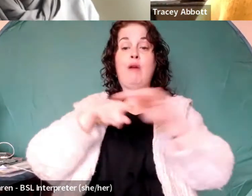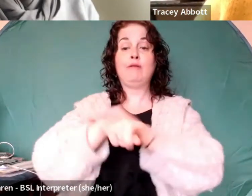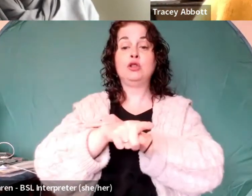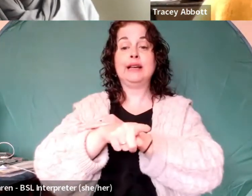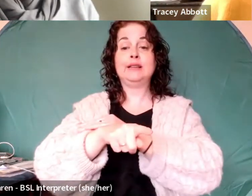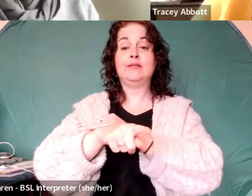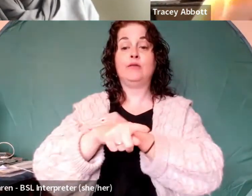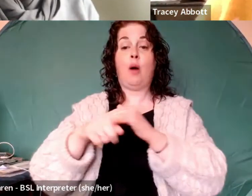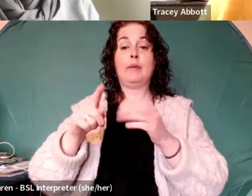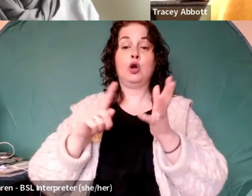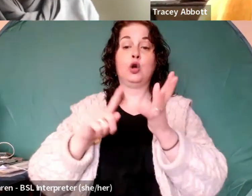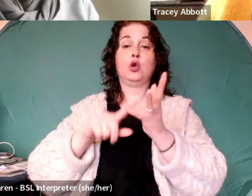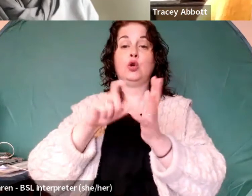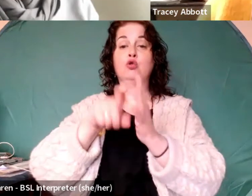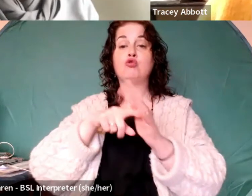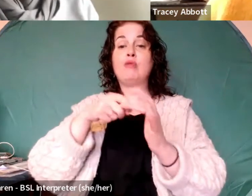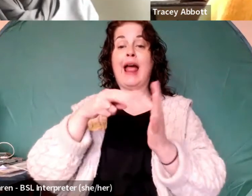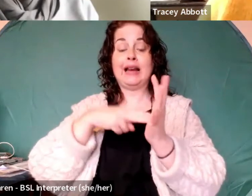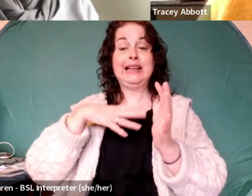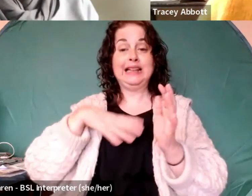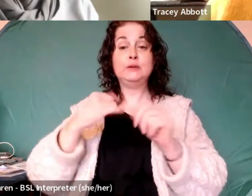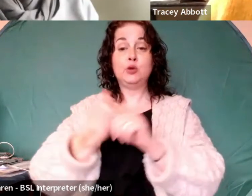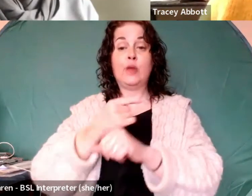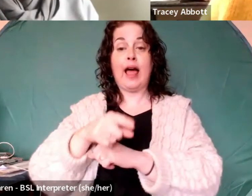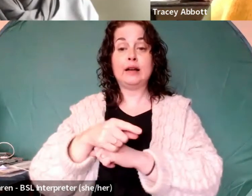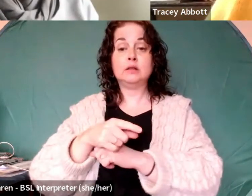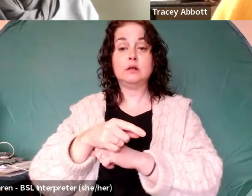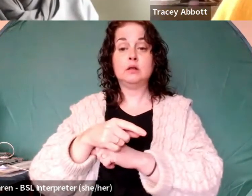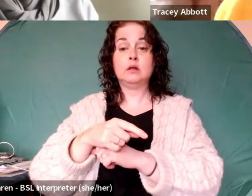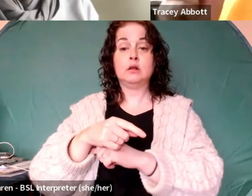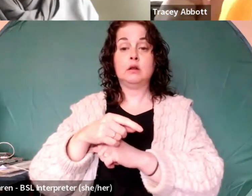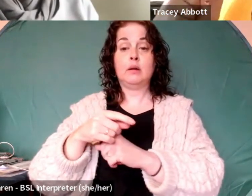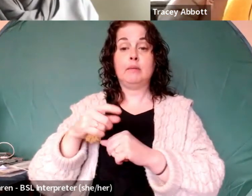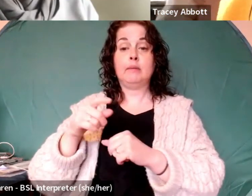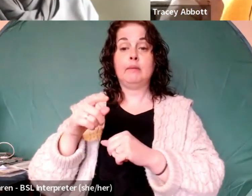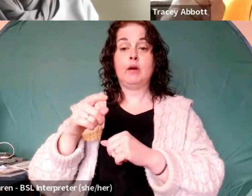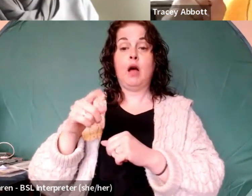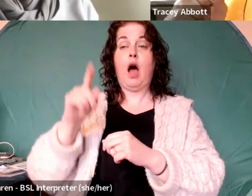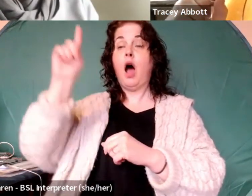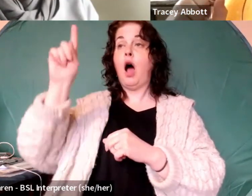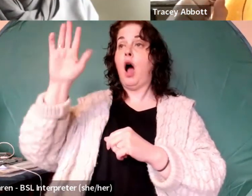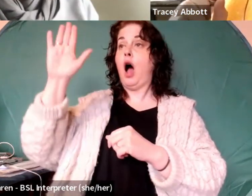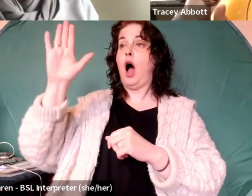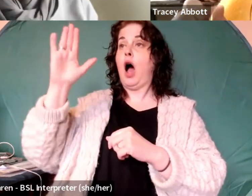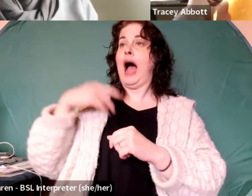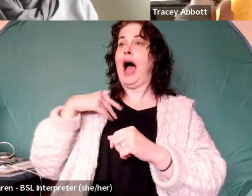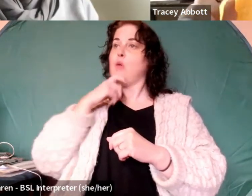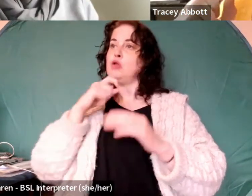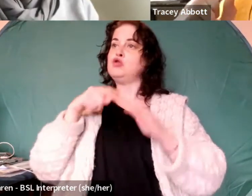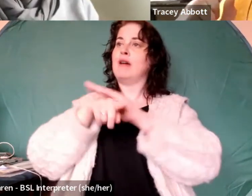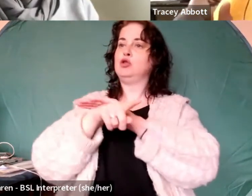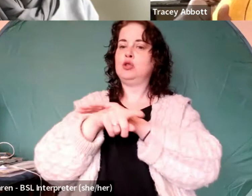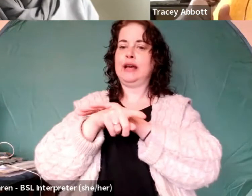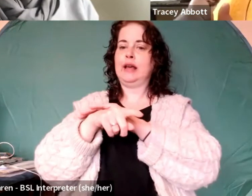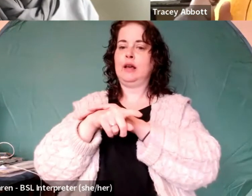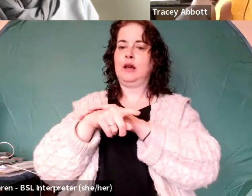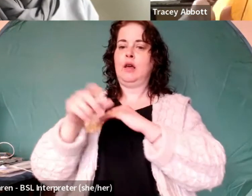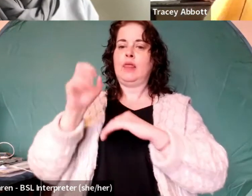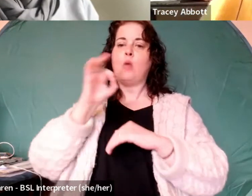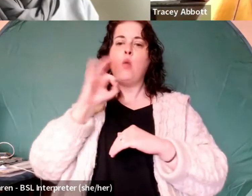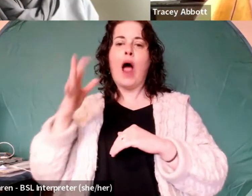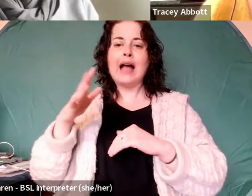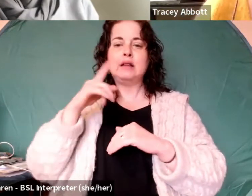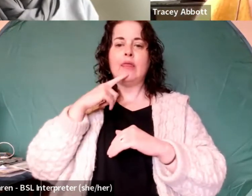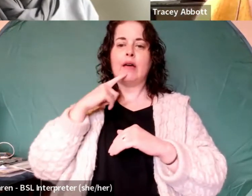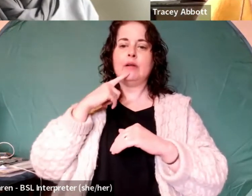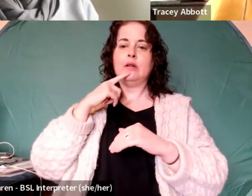Ukraine, which is absolutely right. We absolutely need to be doing it. But all of a sudden, businesses are going, I want a refugee from Ukraine because they're going to be white and they're going to